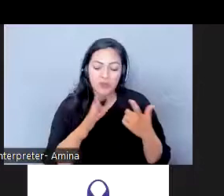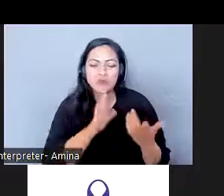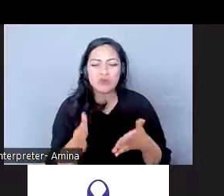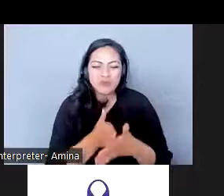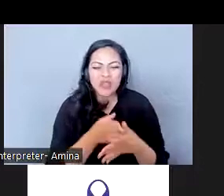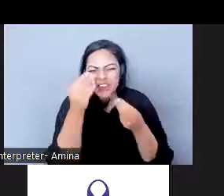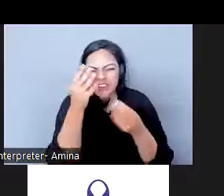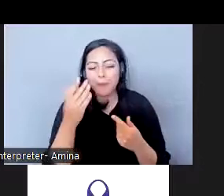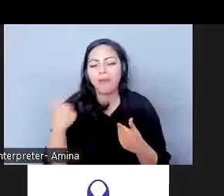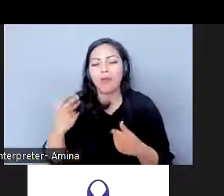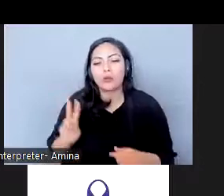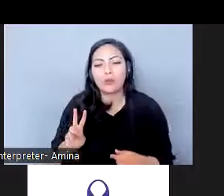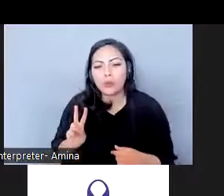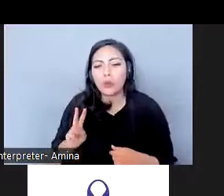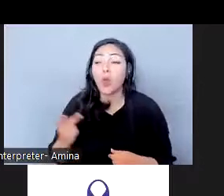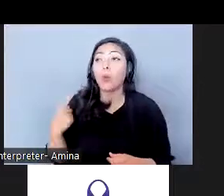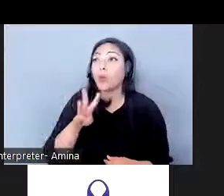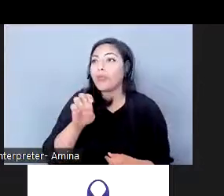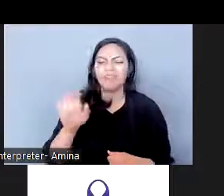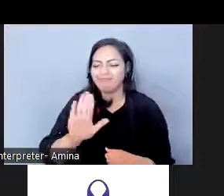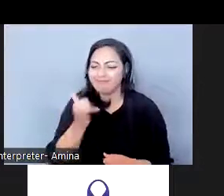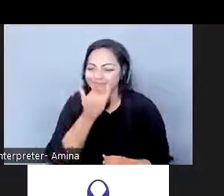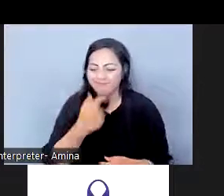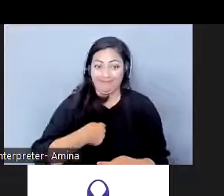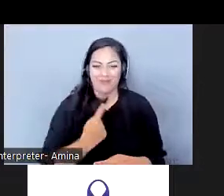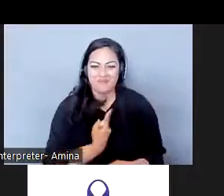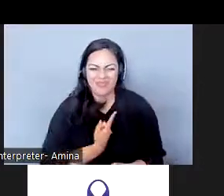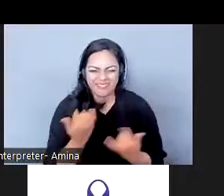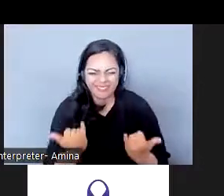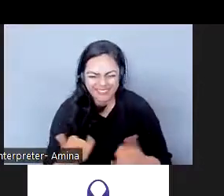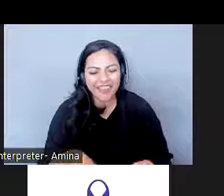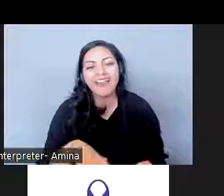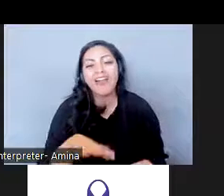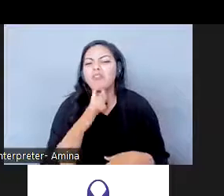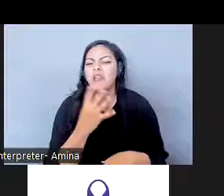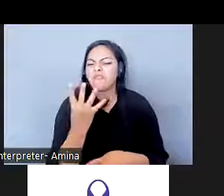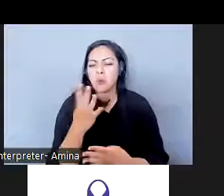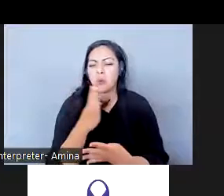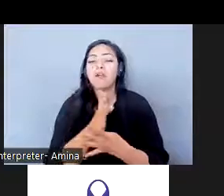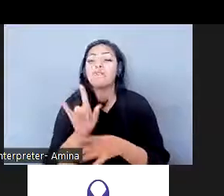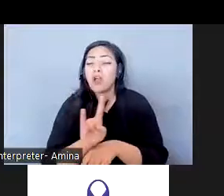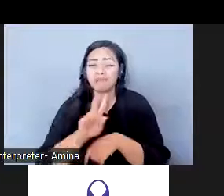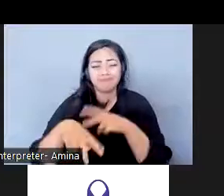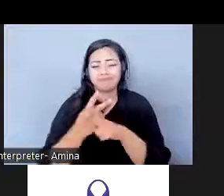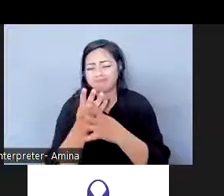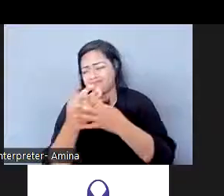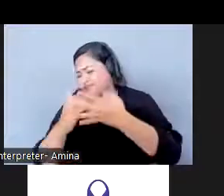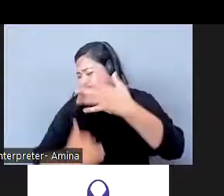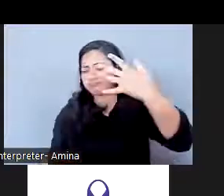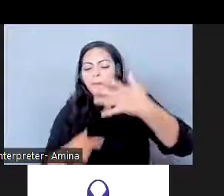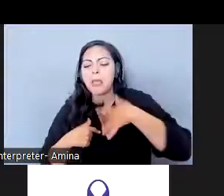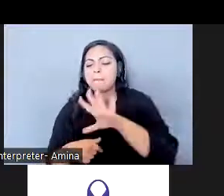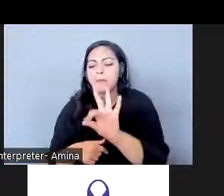used to doing this in twos, but I'm going to be sharing some information on really 4 types of fraud. There's so many out there. There's tons out there,